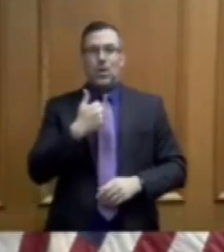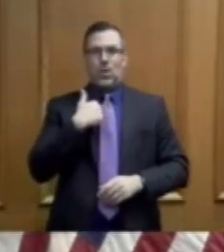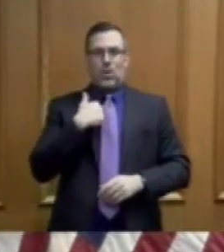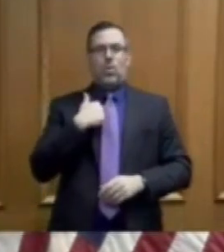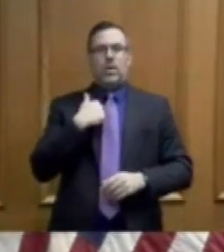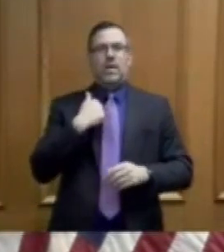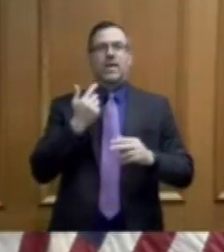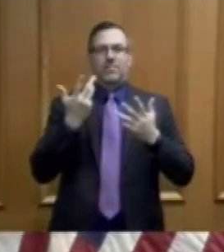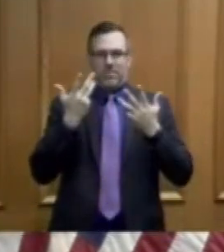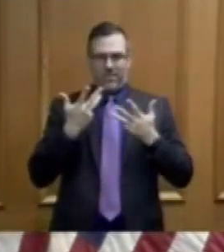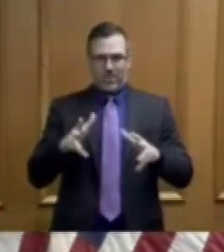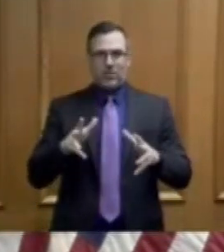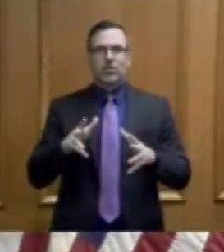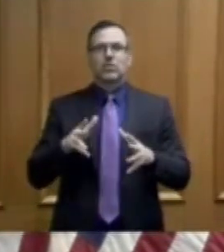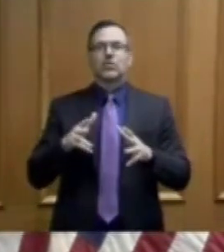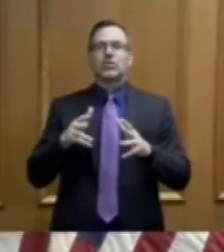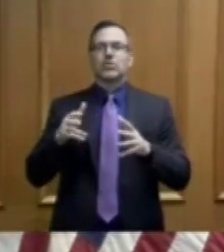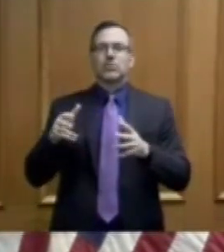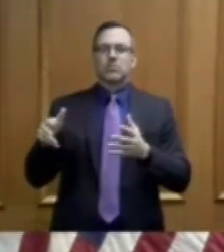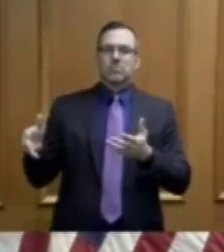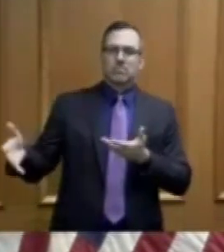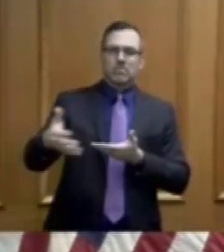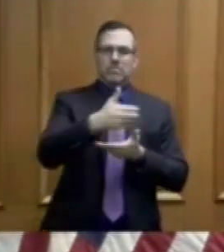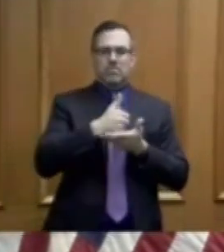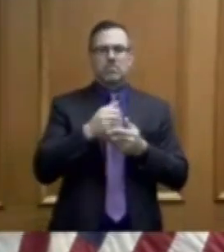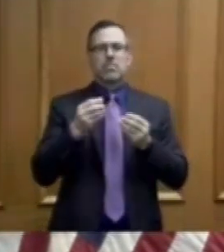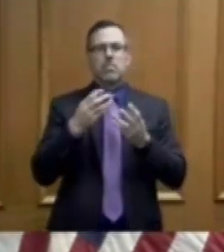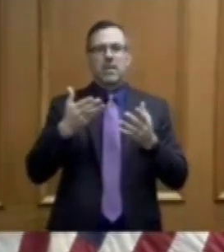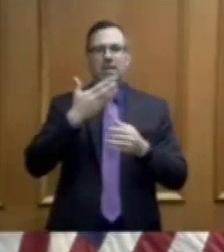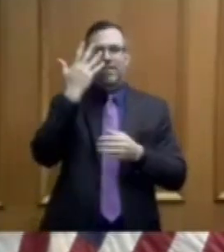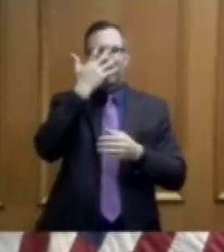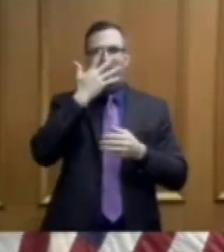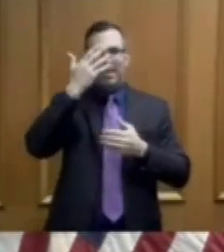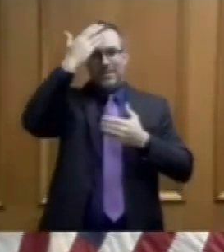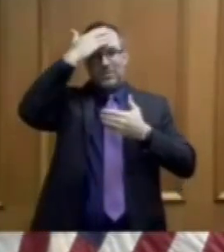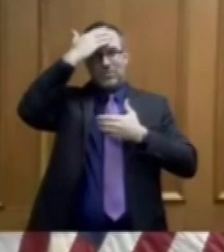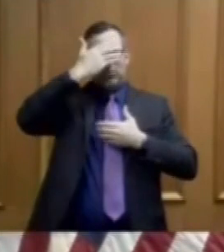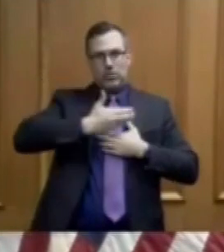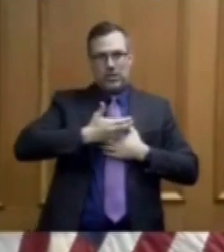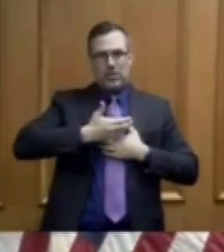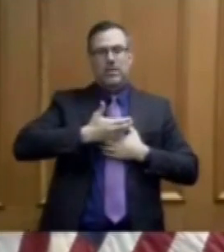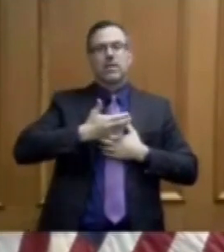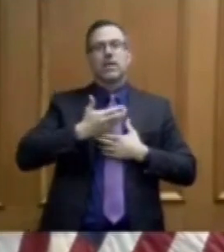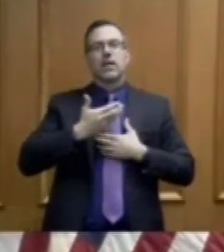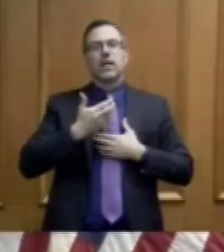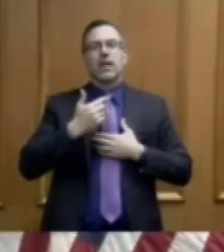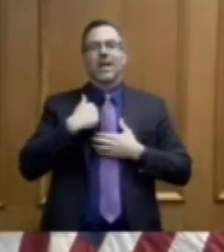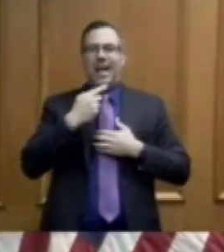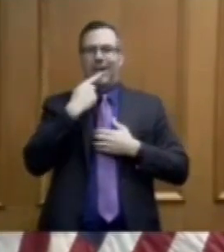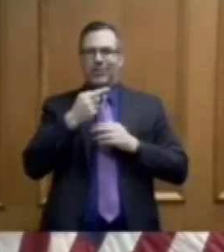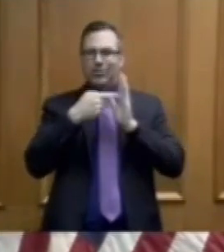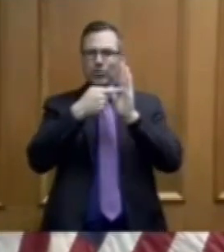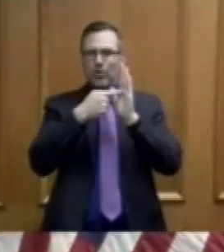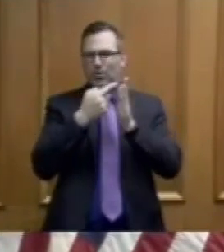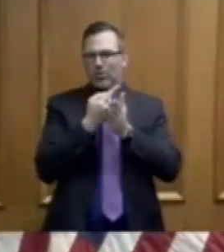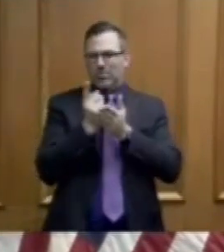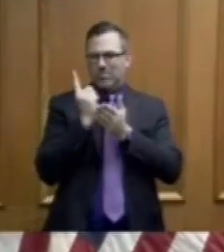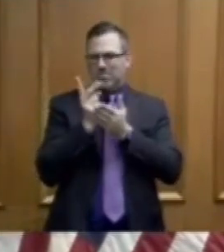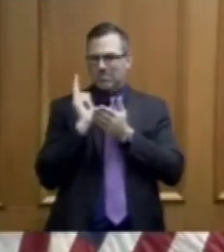I showed a week or so ago how our institutions of higher learning, our TCATs across the